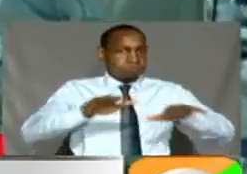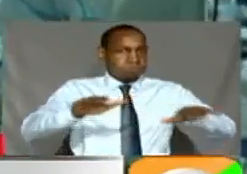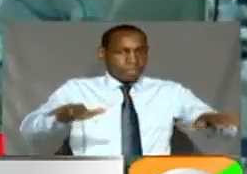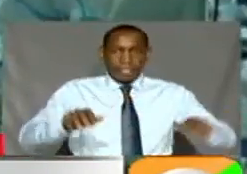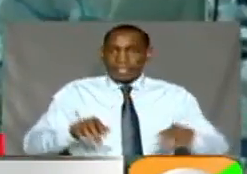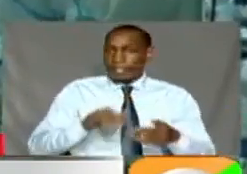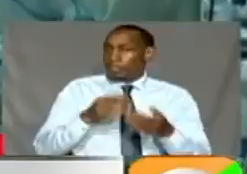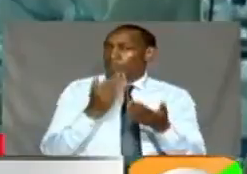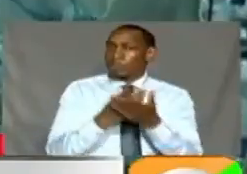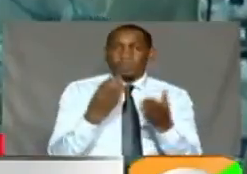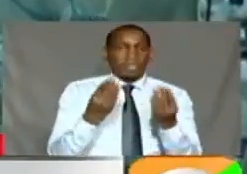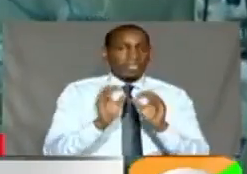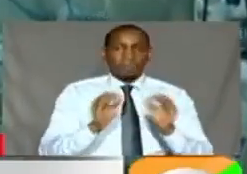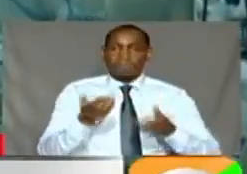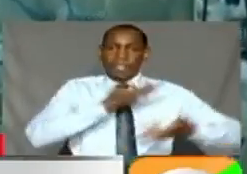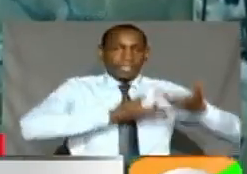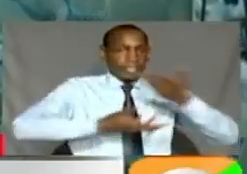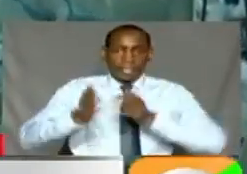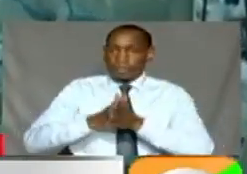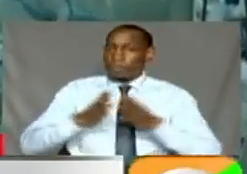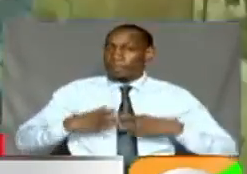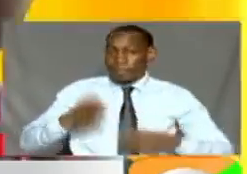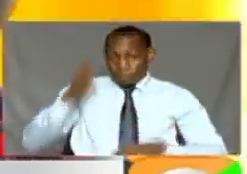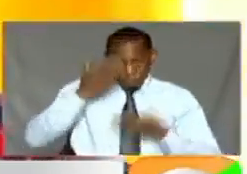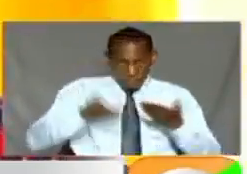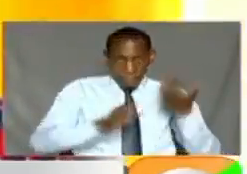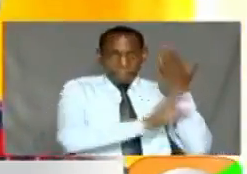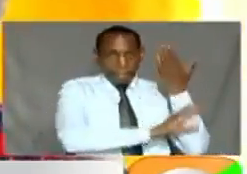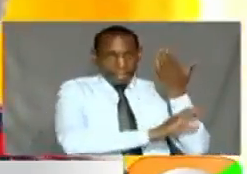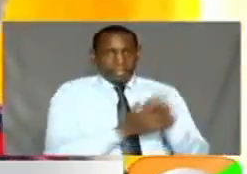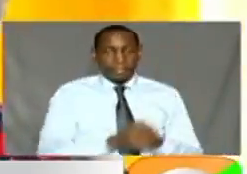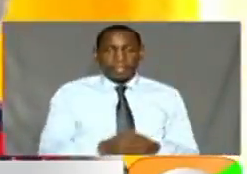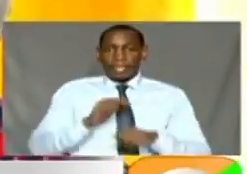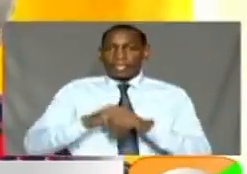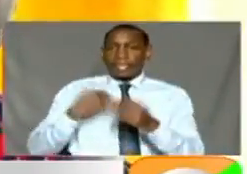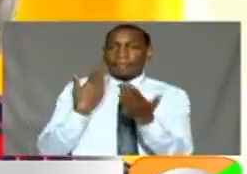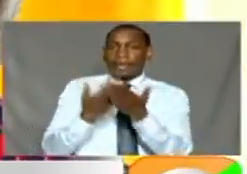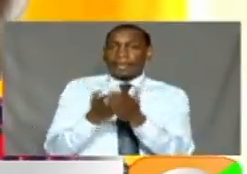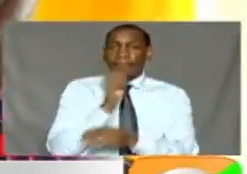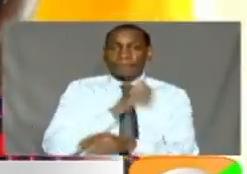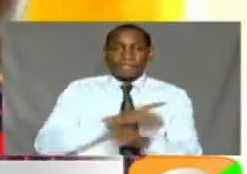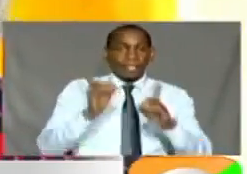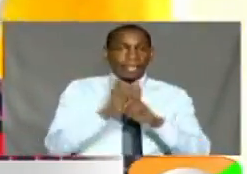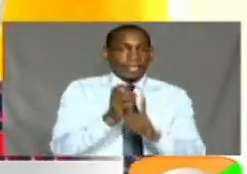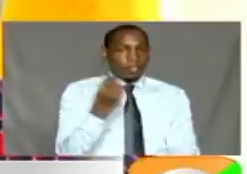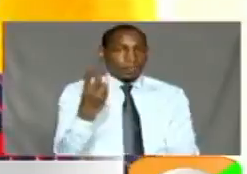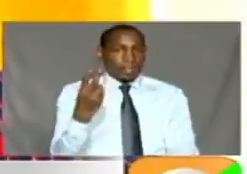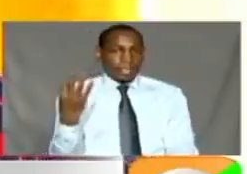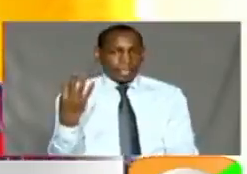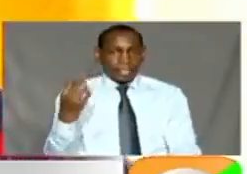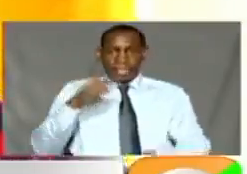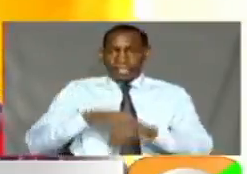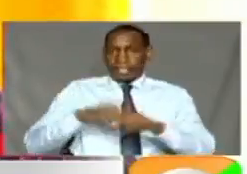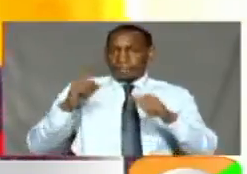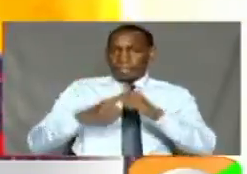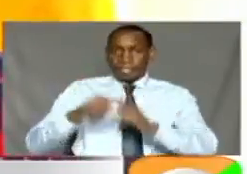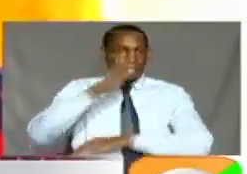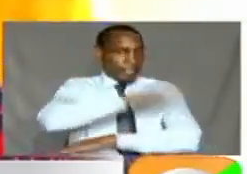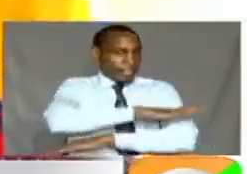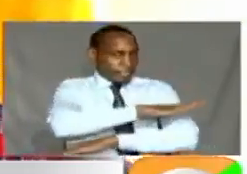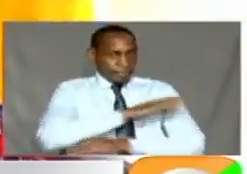was not as easy interacting with people he knew here in the country. Nilipofika hapa tarehe 23 saa 12